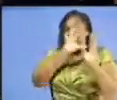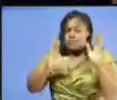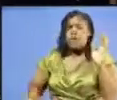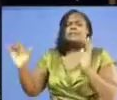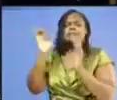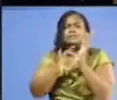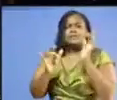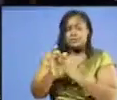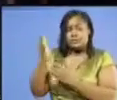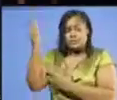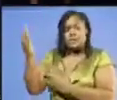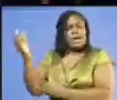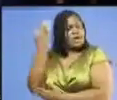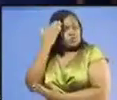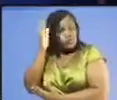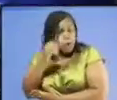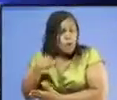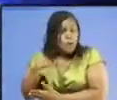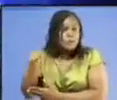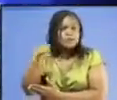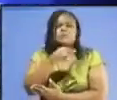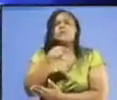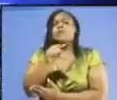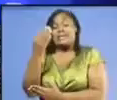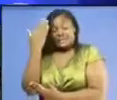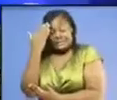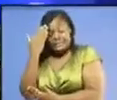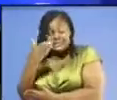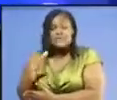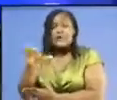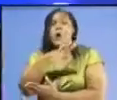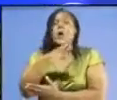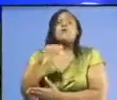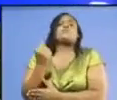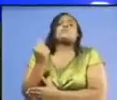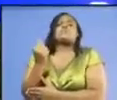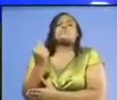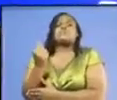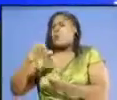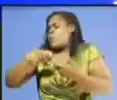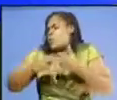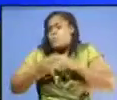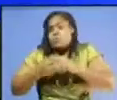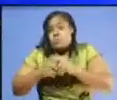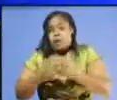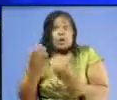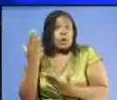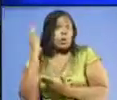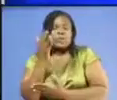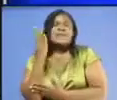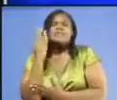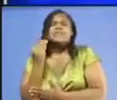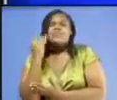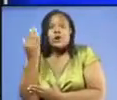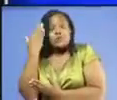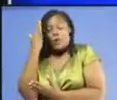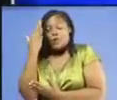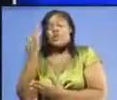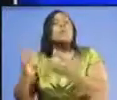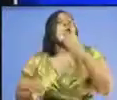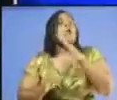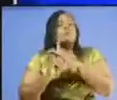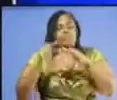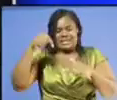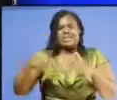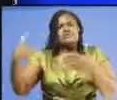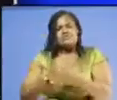Jesus. I don't know. I said, I don't know. I don't know what your trial will be. I don't know what awaits you in